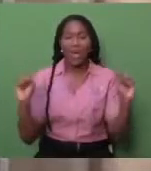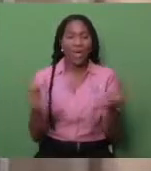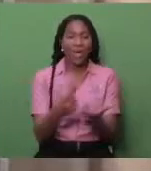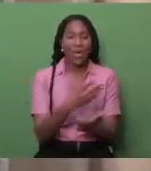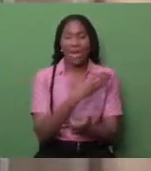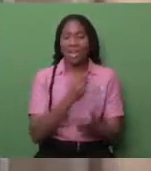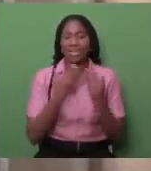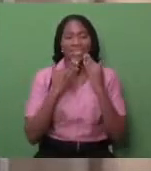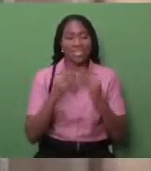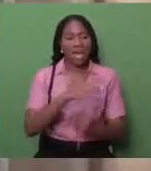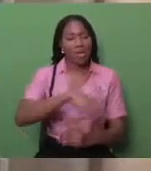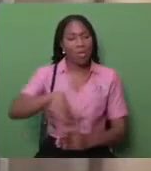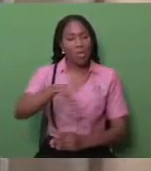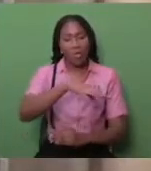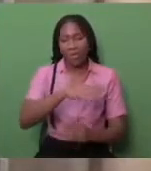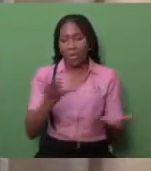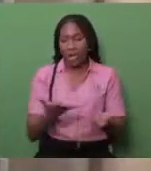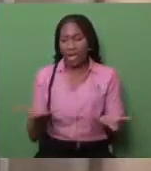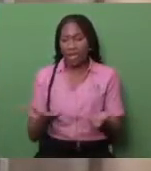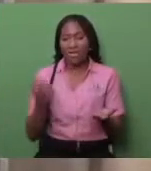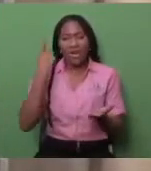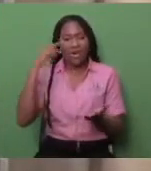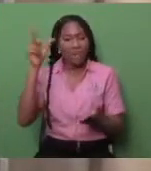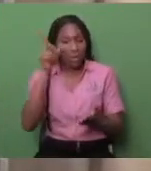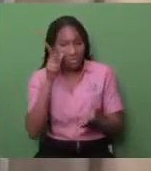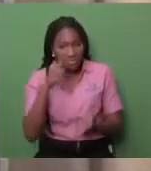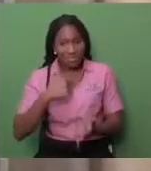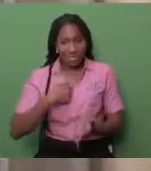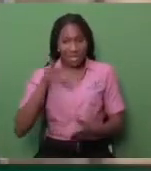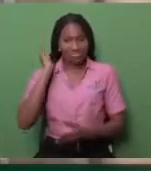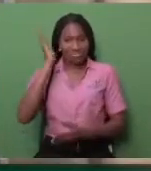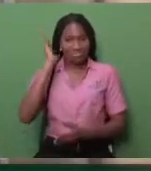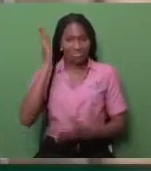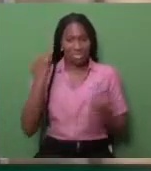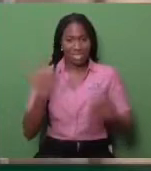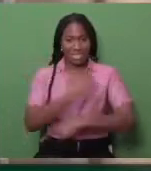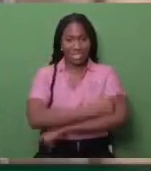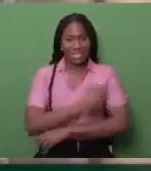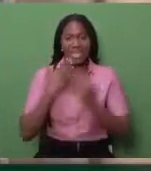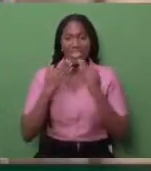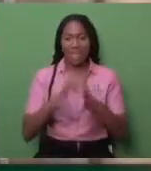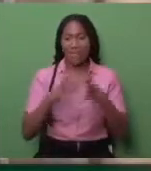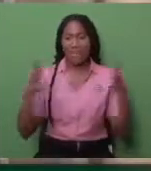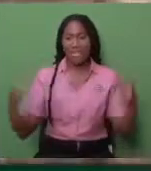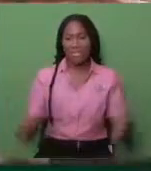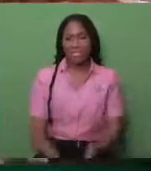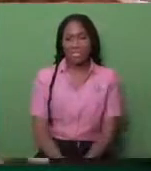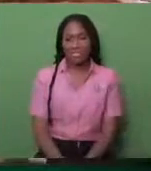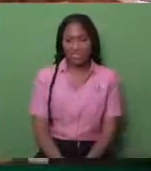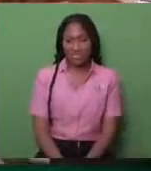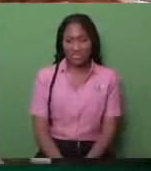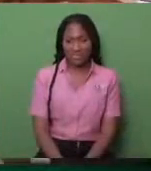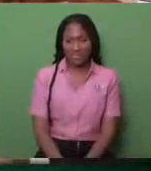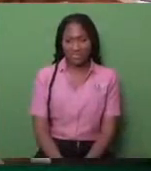members of this House for affording me the opportunity to speak here today. Thank you very much.